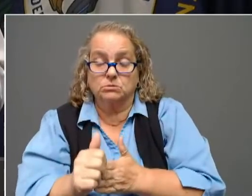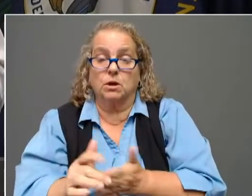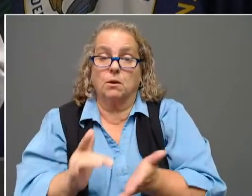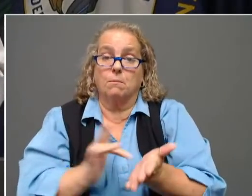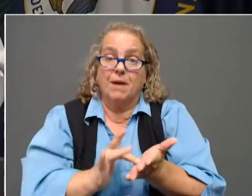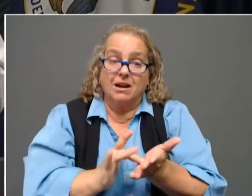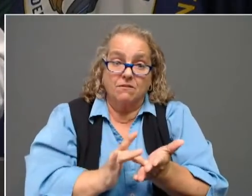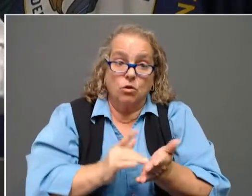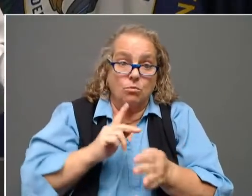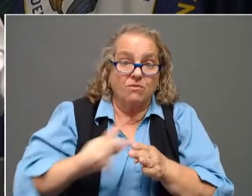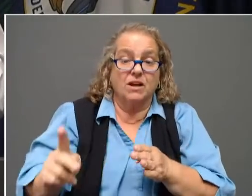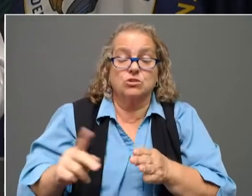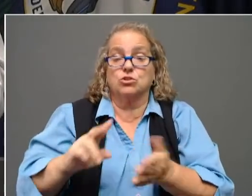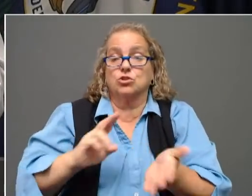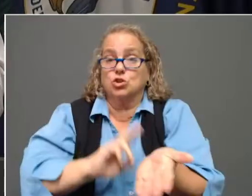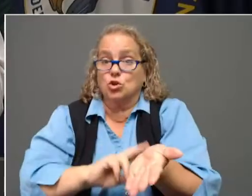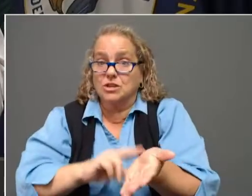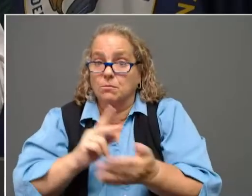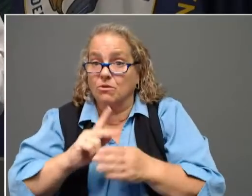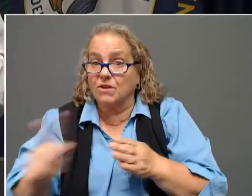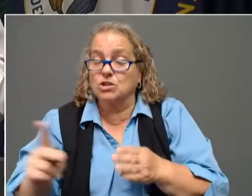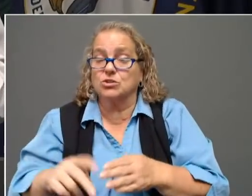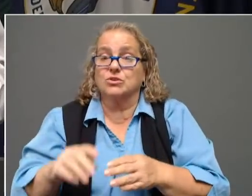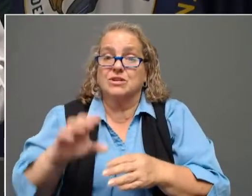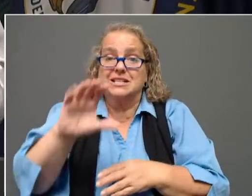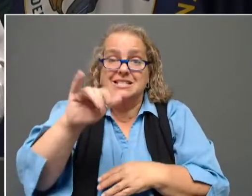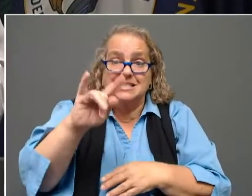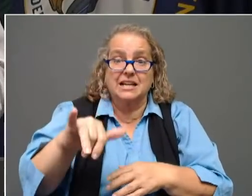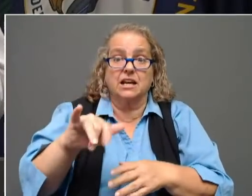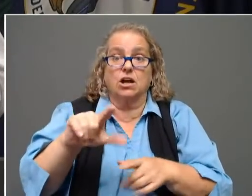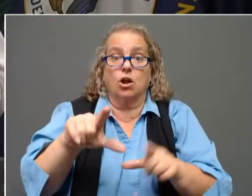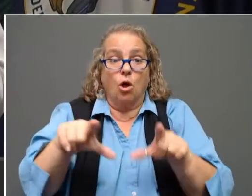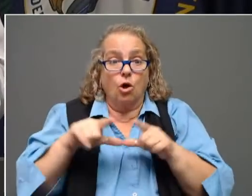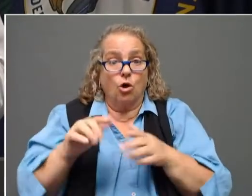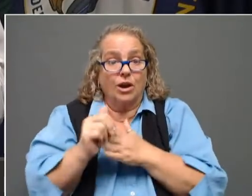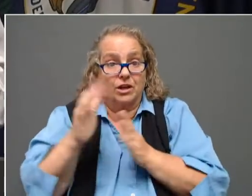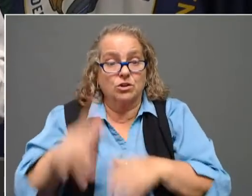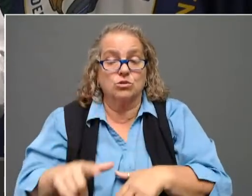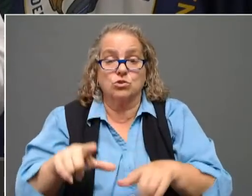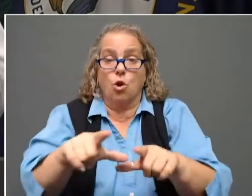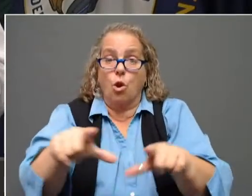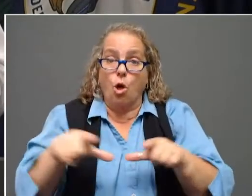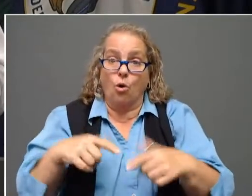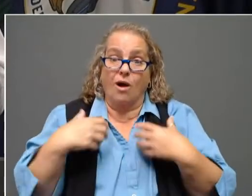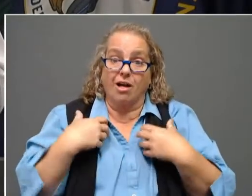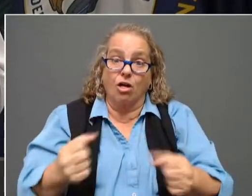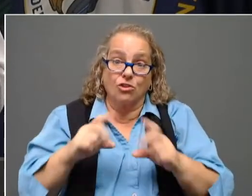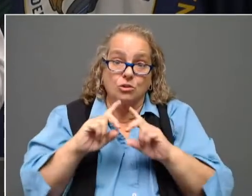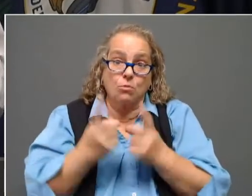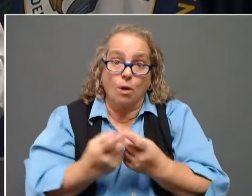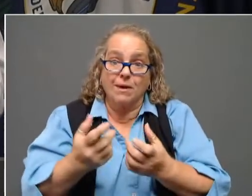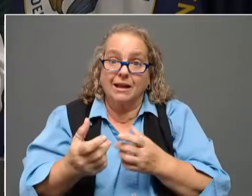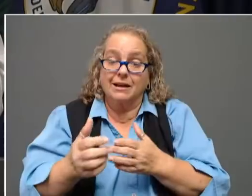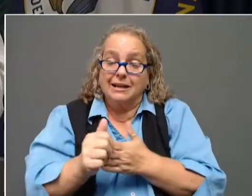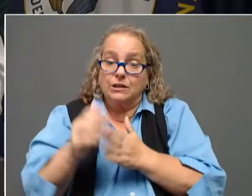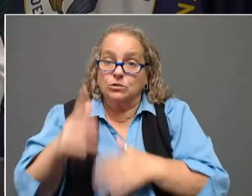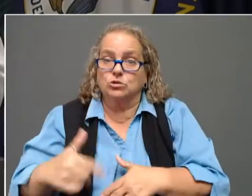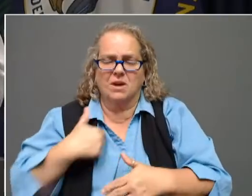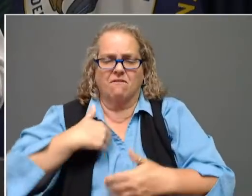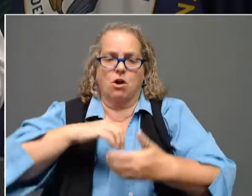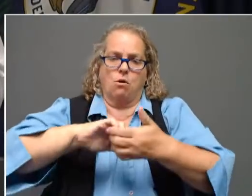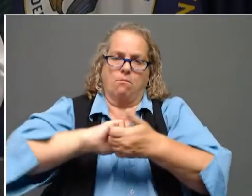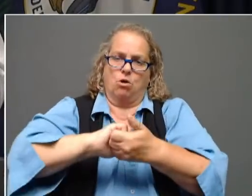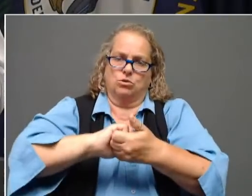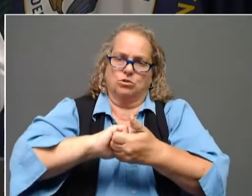profession, city and local leaders, local health department leaders. We have had partnerships through this whole journey, and it's what's helped